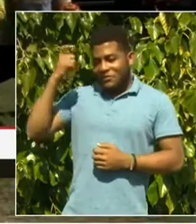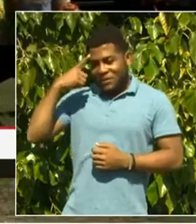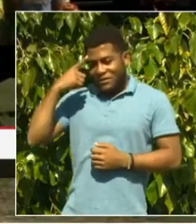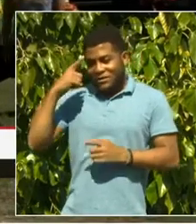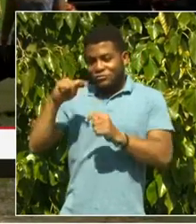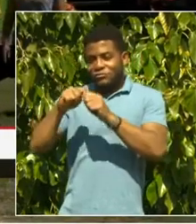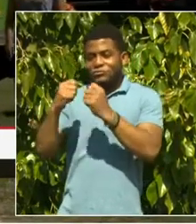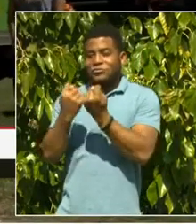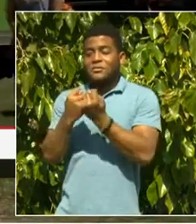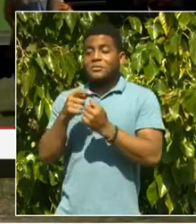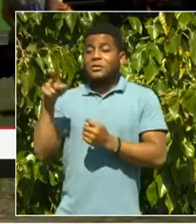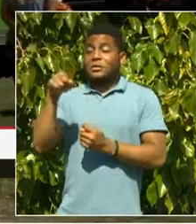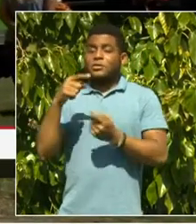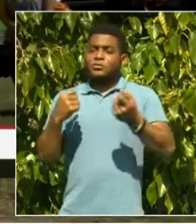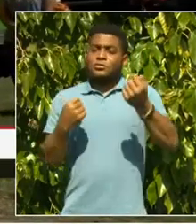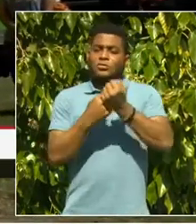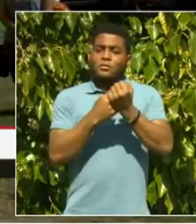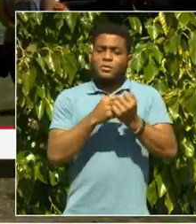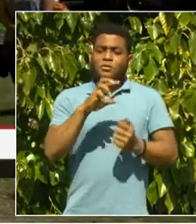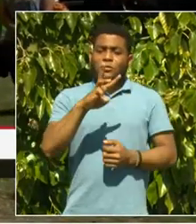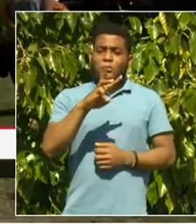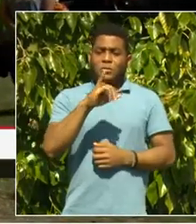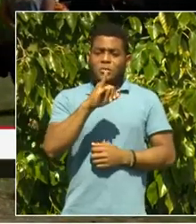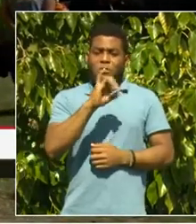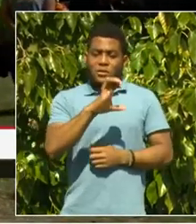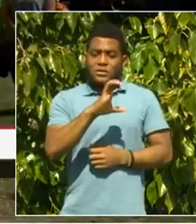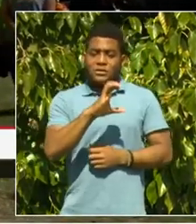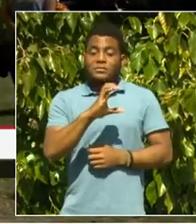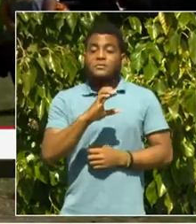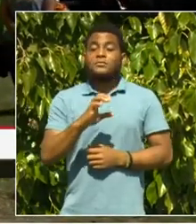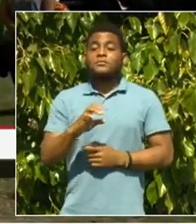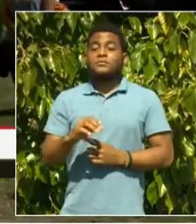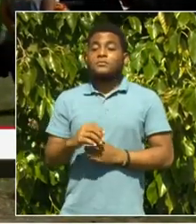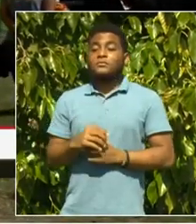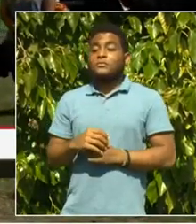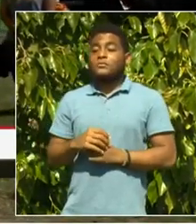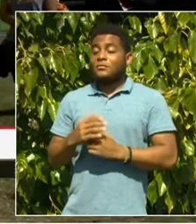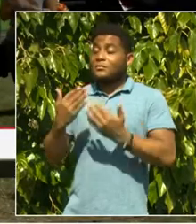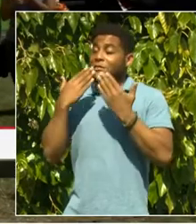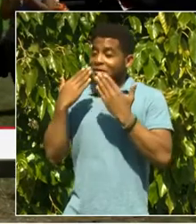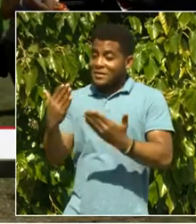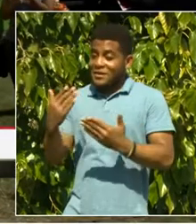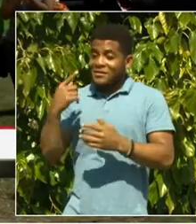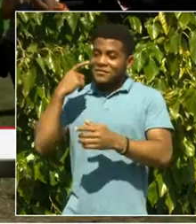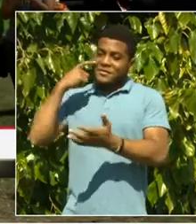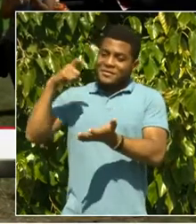program. So please acknowledge and thank DC Health,